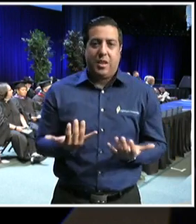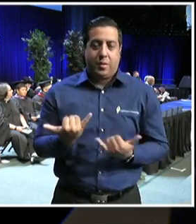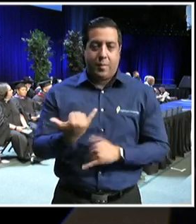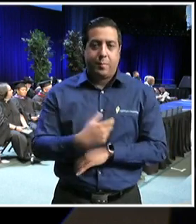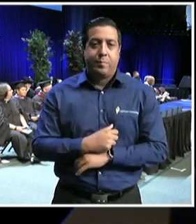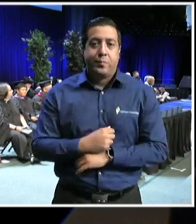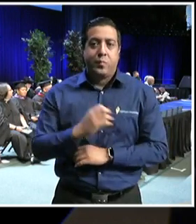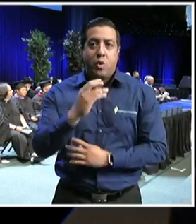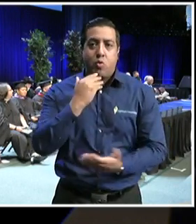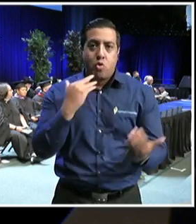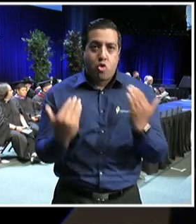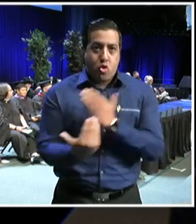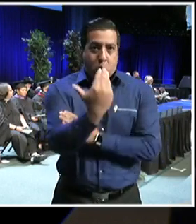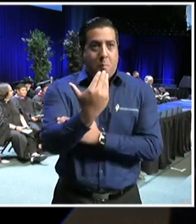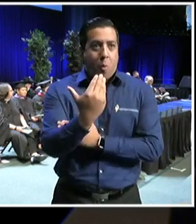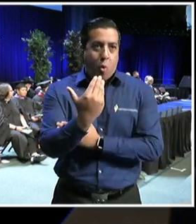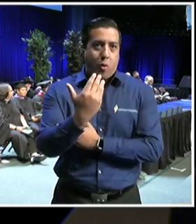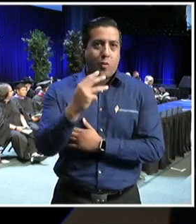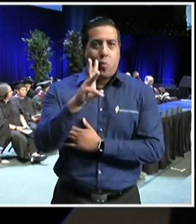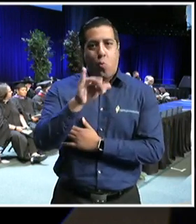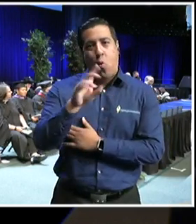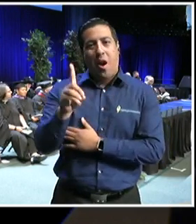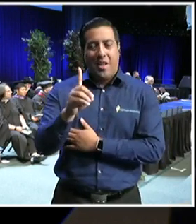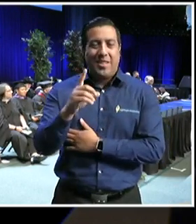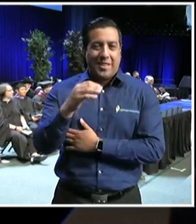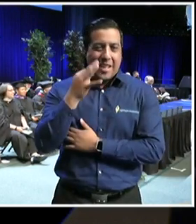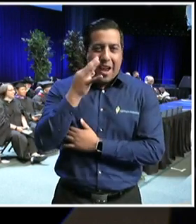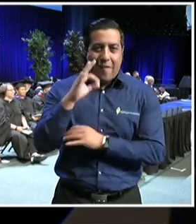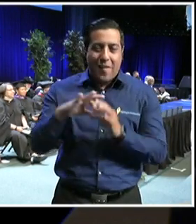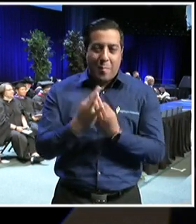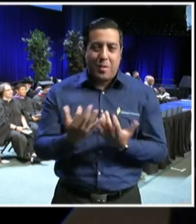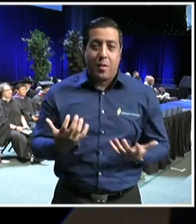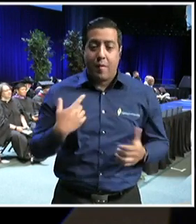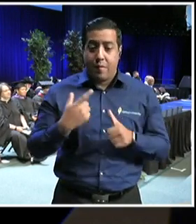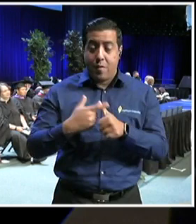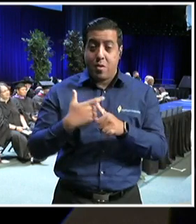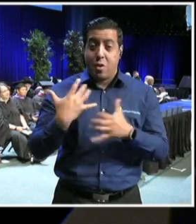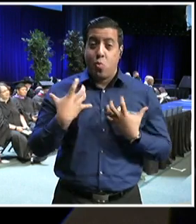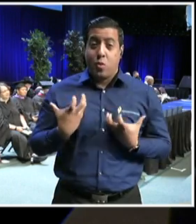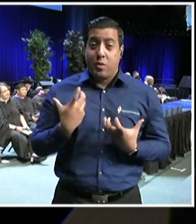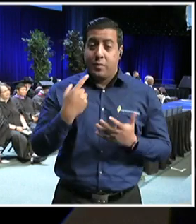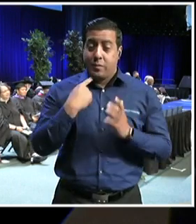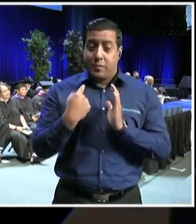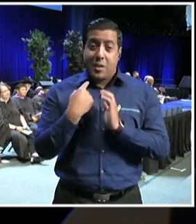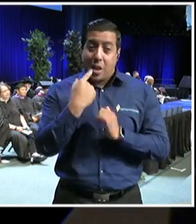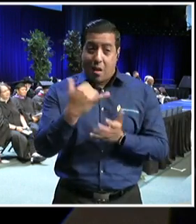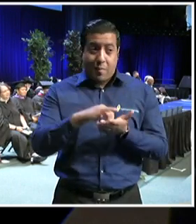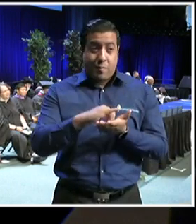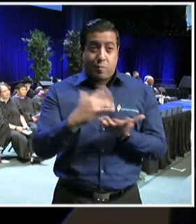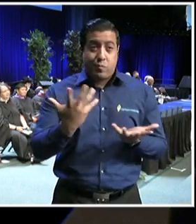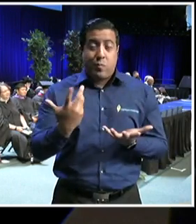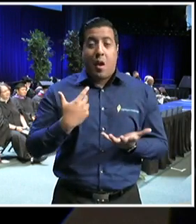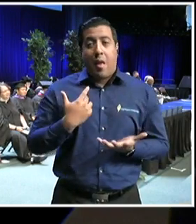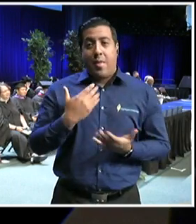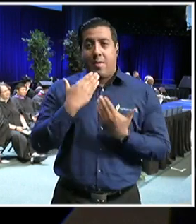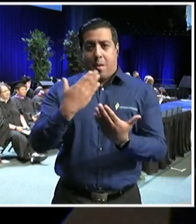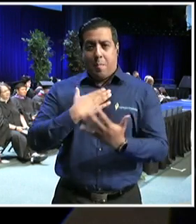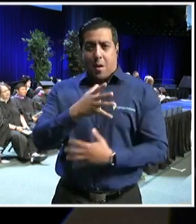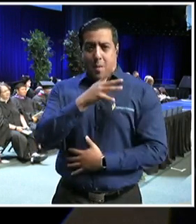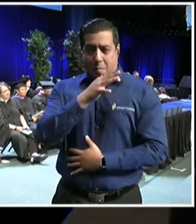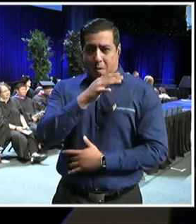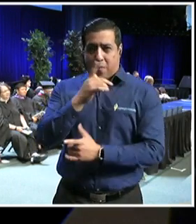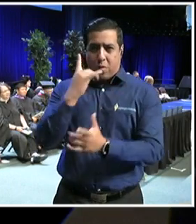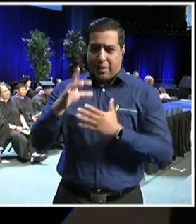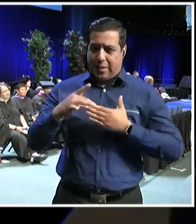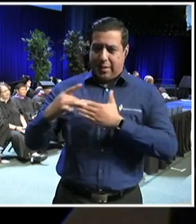Now, good morning, Wildcat family. First, I would like to begin by saying thank you to my mother for being the leader